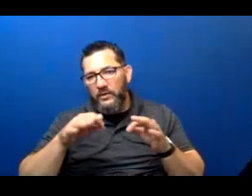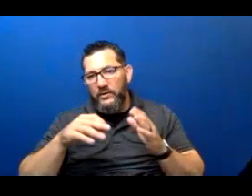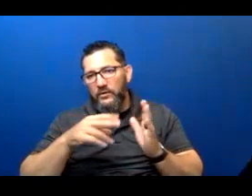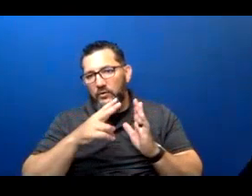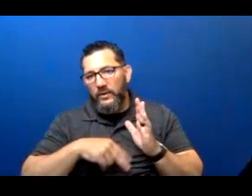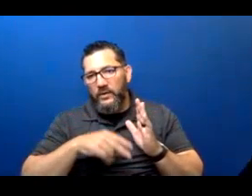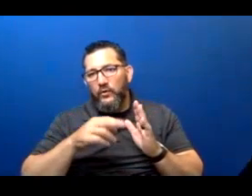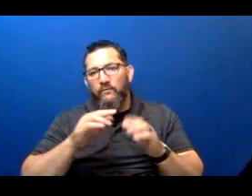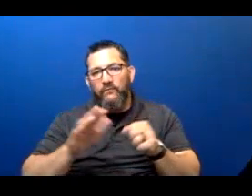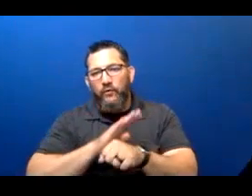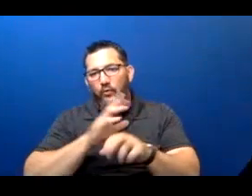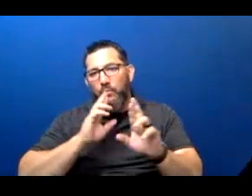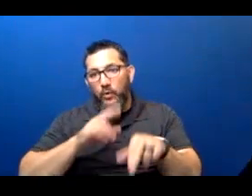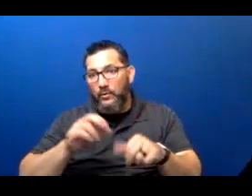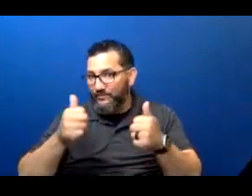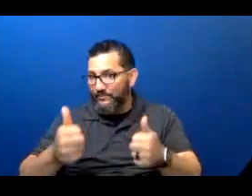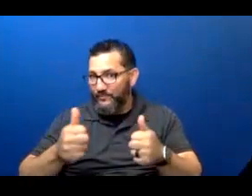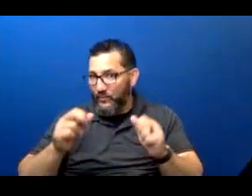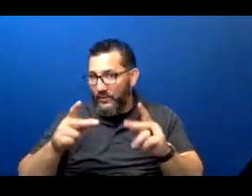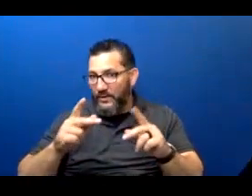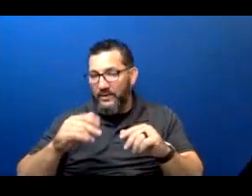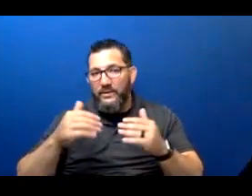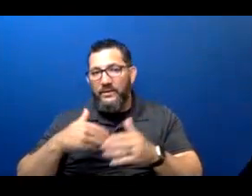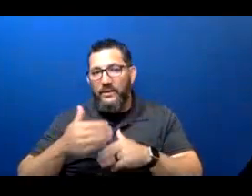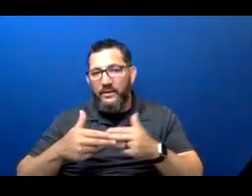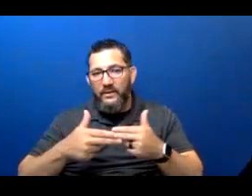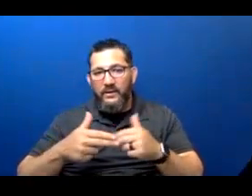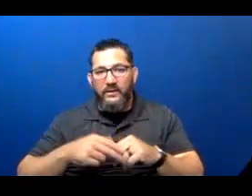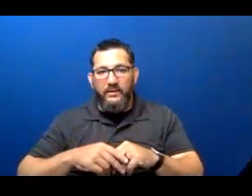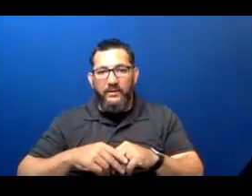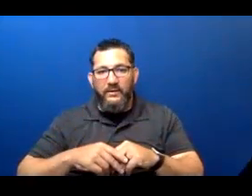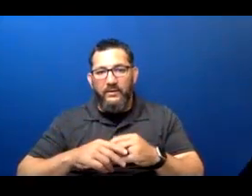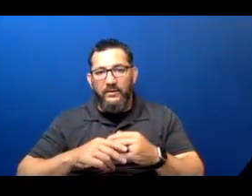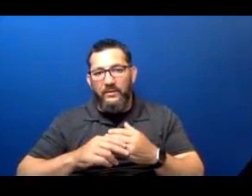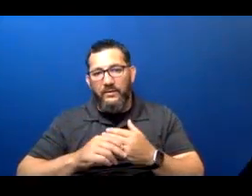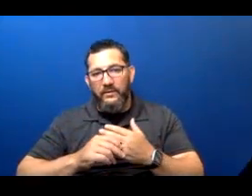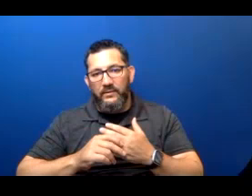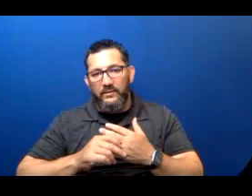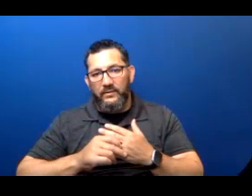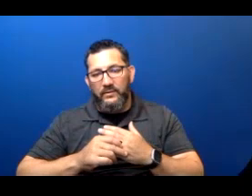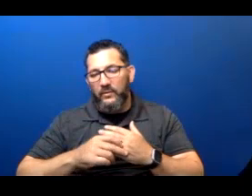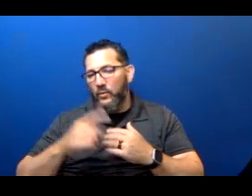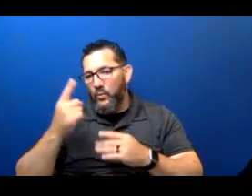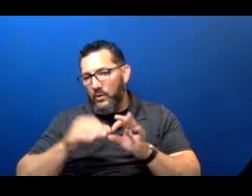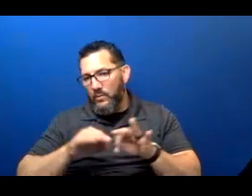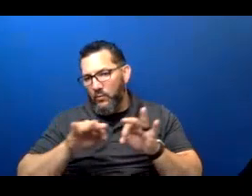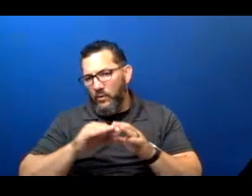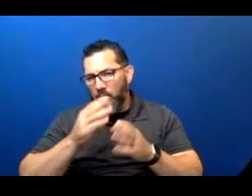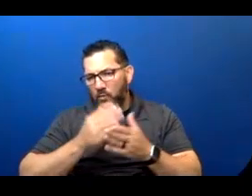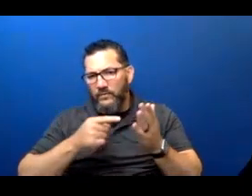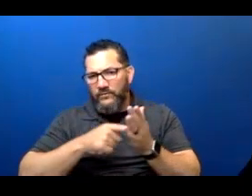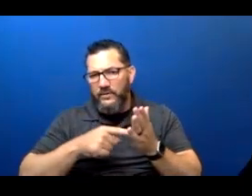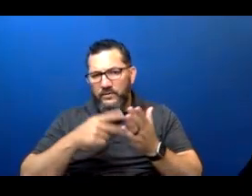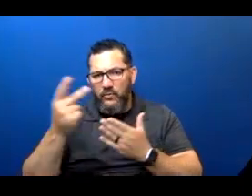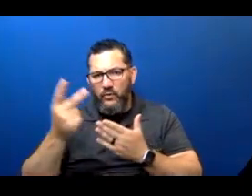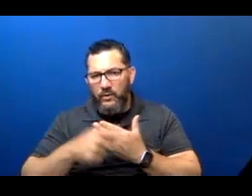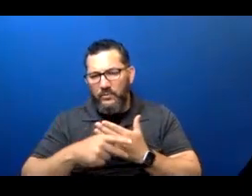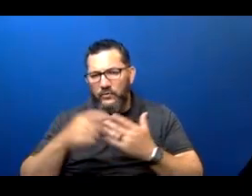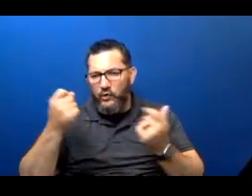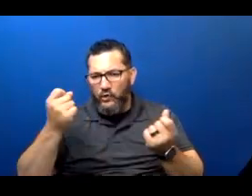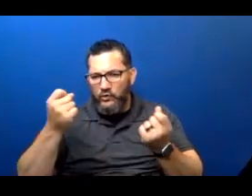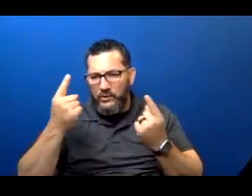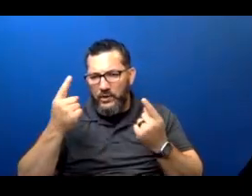report. Okay, so next slide. So an important part of this project was also